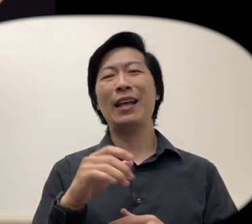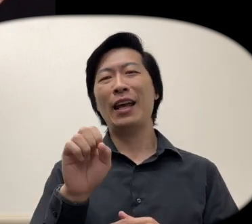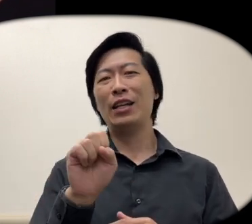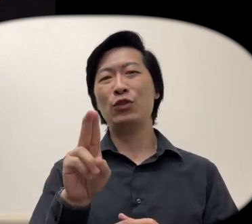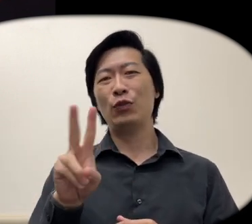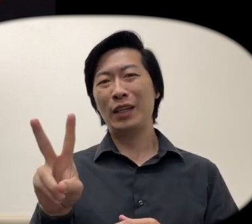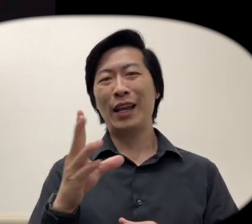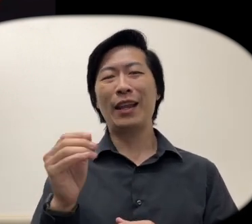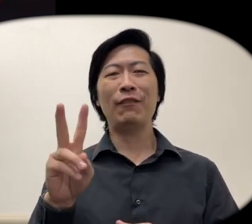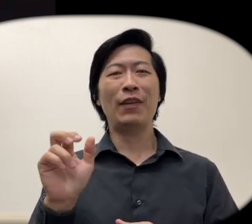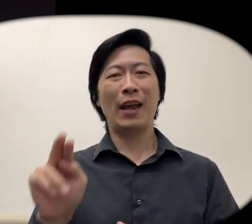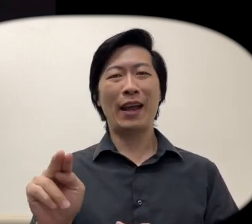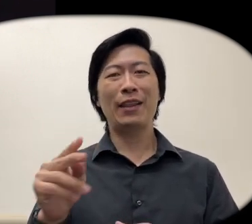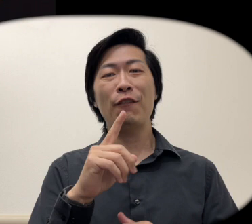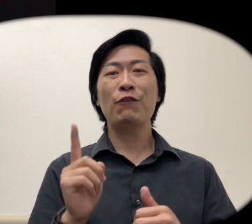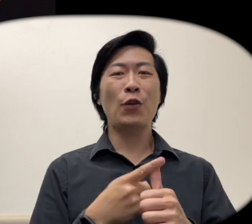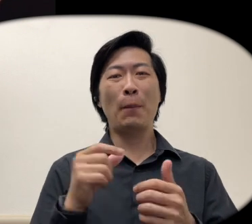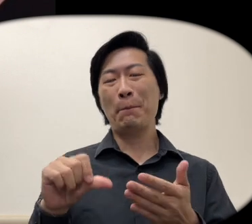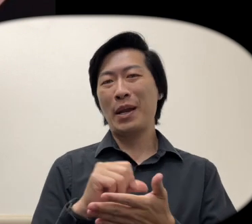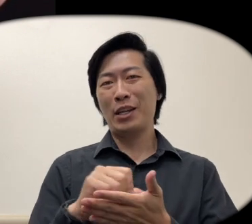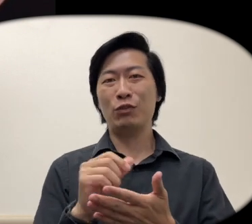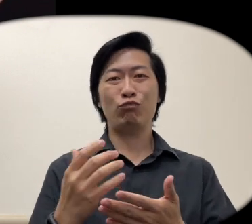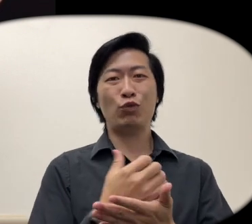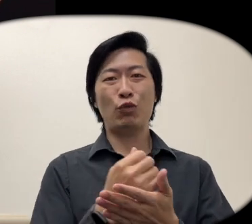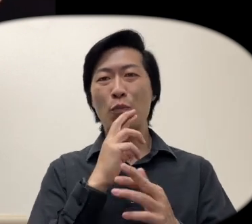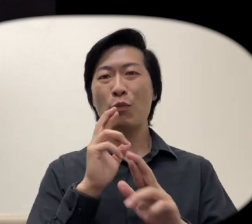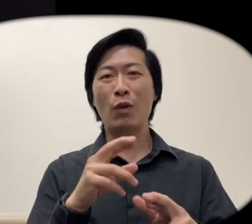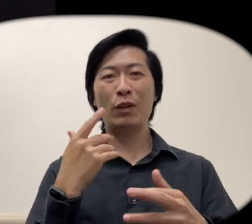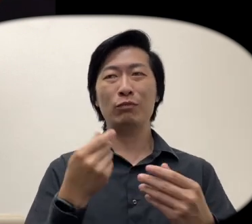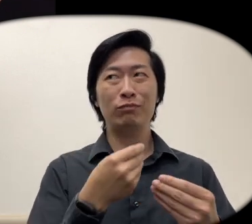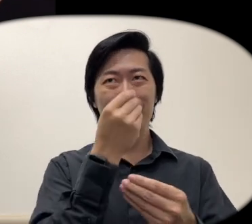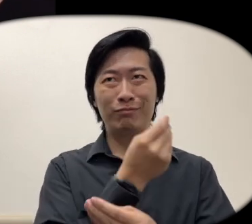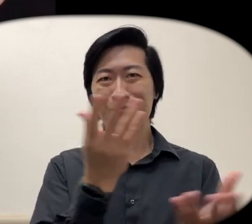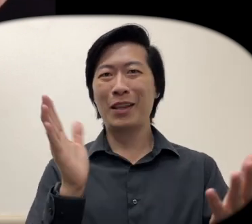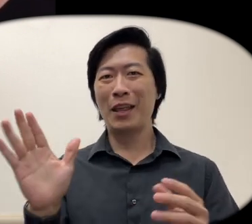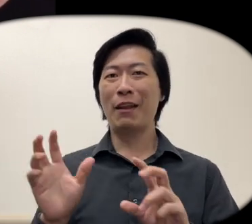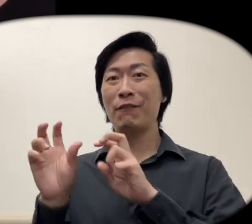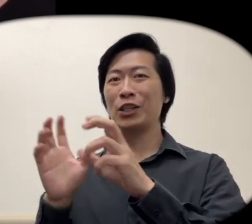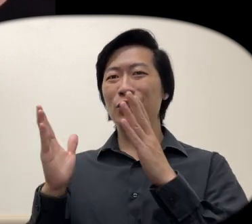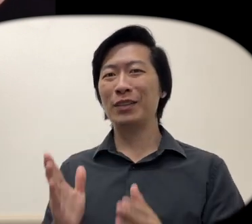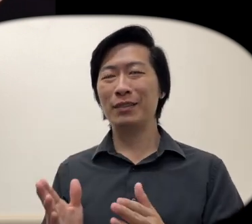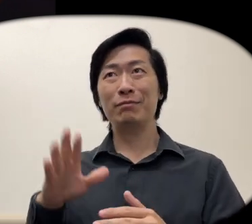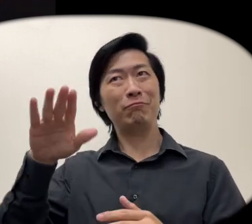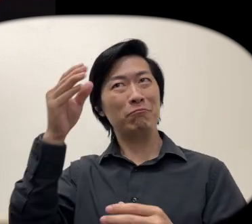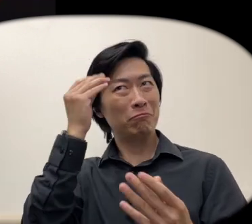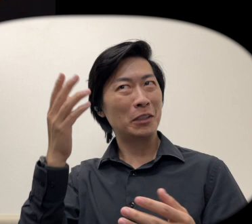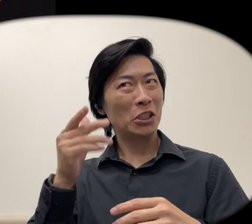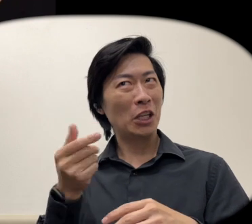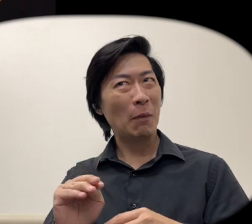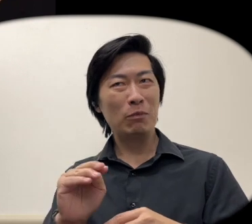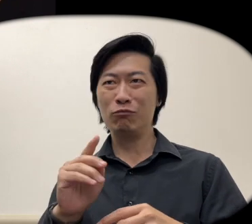their van. This was the first page of the earnings report, which I think tries to send a message to investors that says, hey, GM is super focused